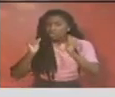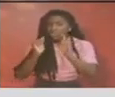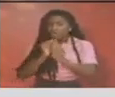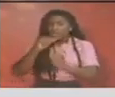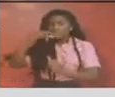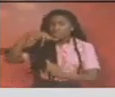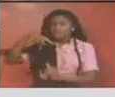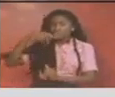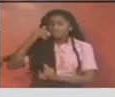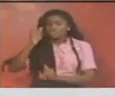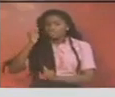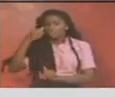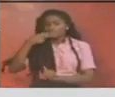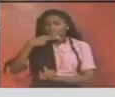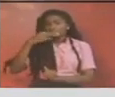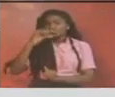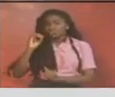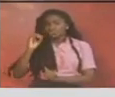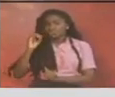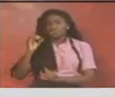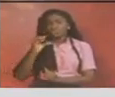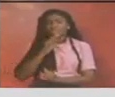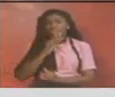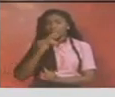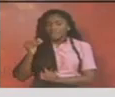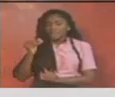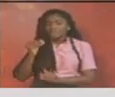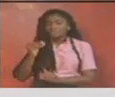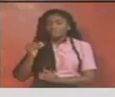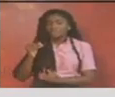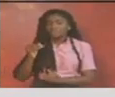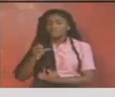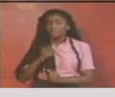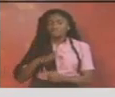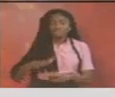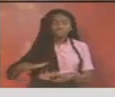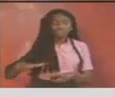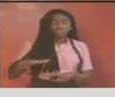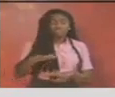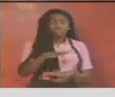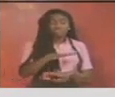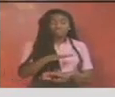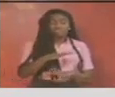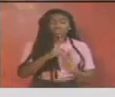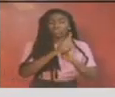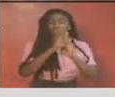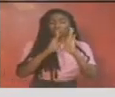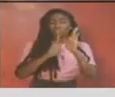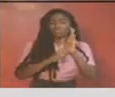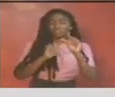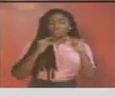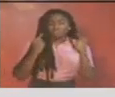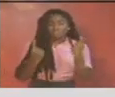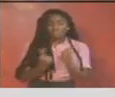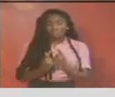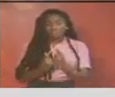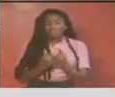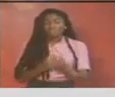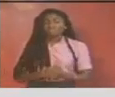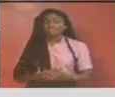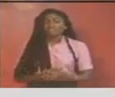and the regional law enforcement groups, because one of the efforts we'll be working with CARICOM